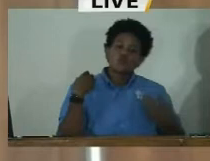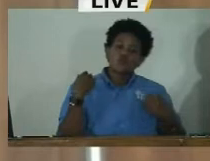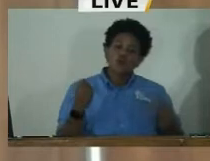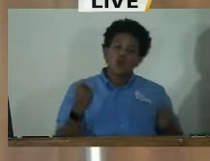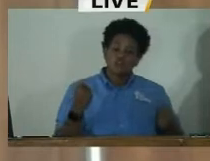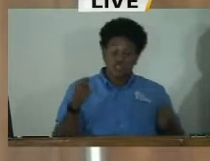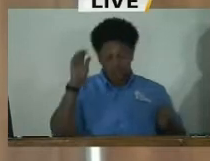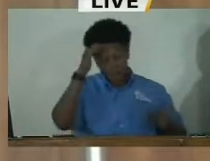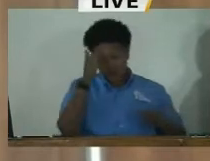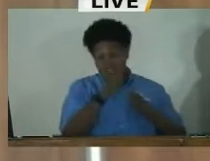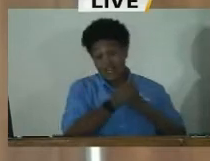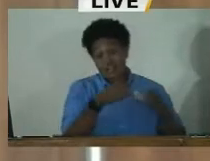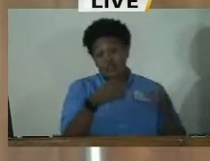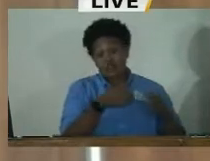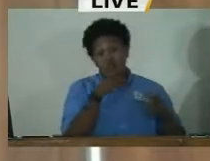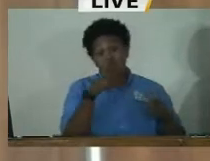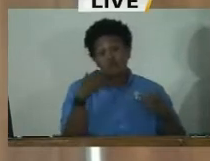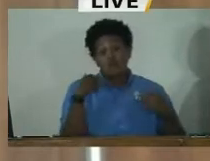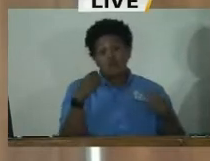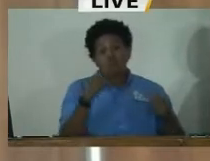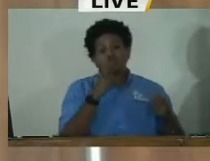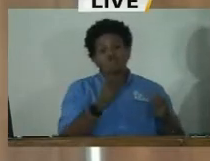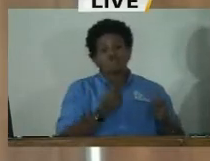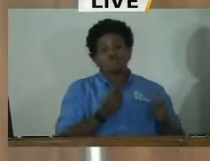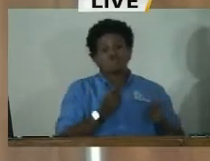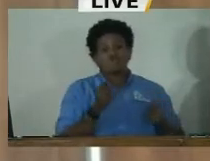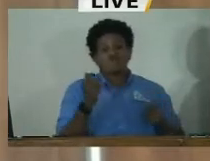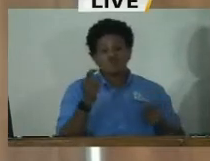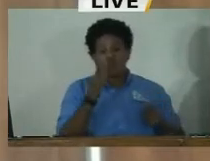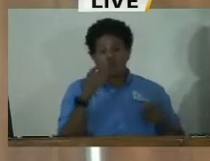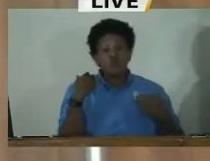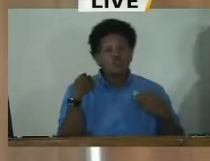Madam Speaker, reversed a